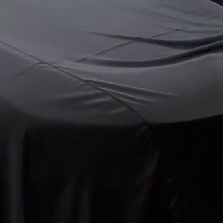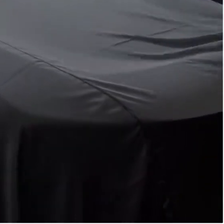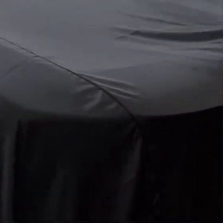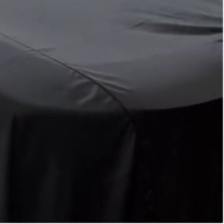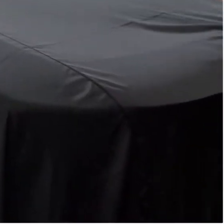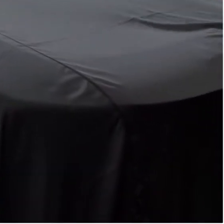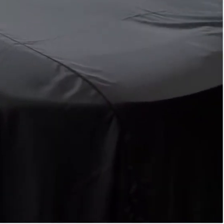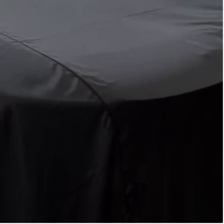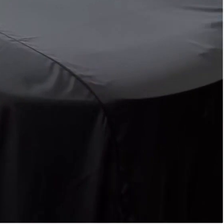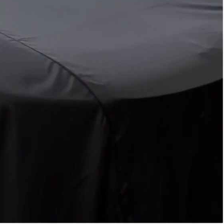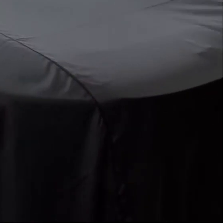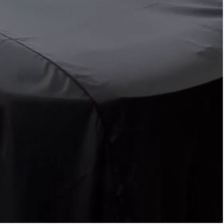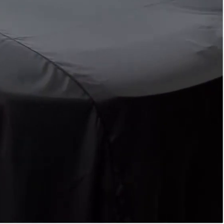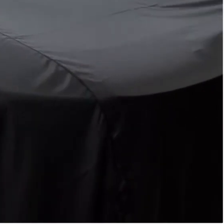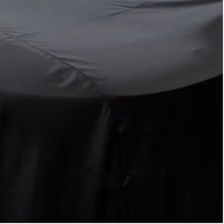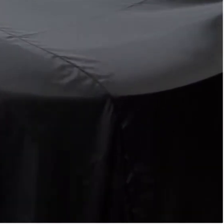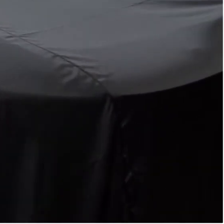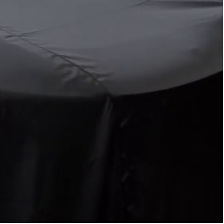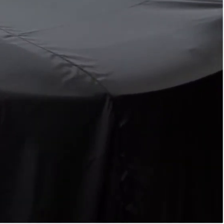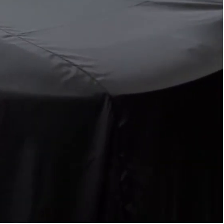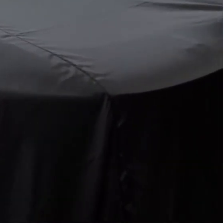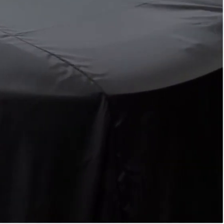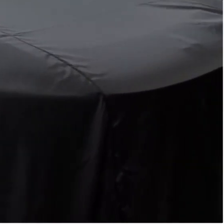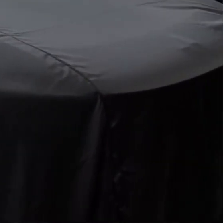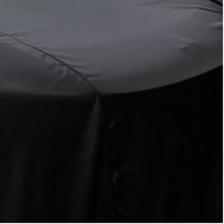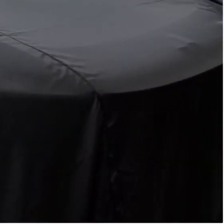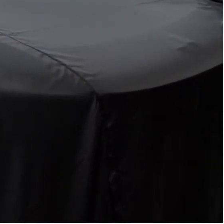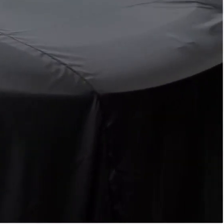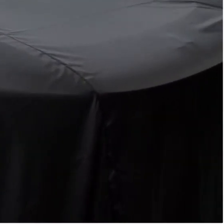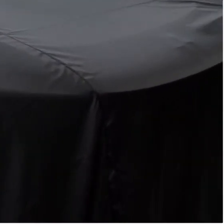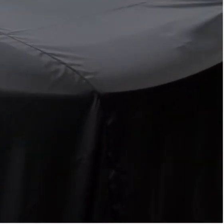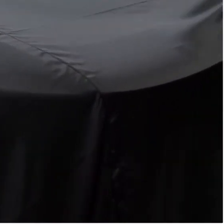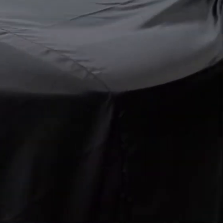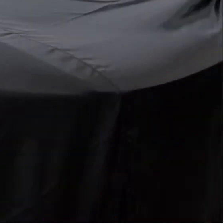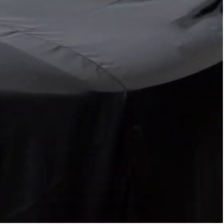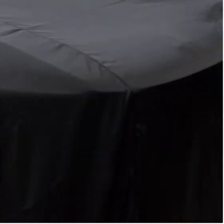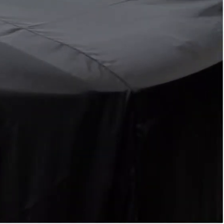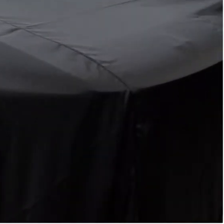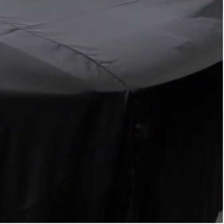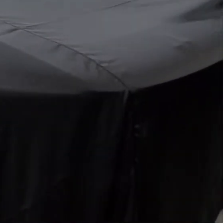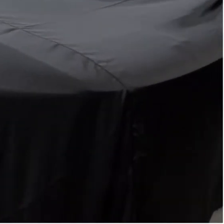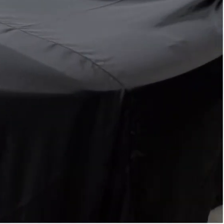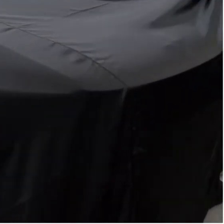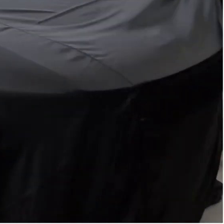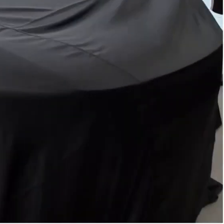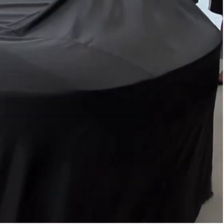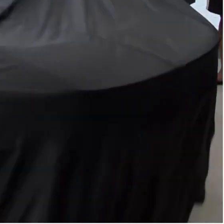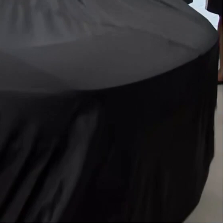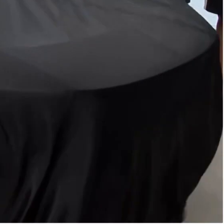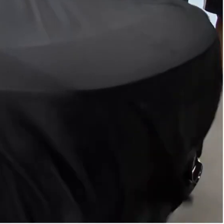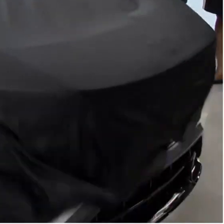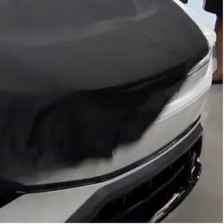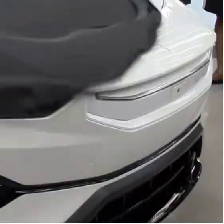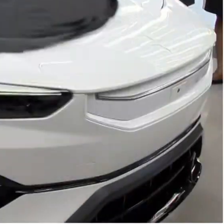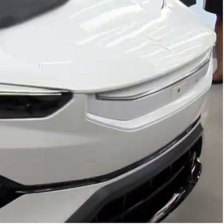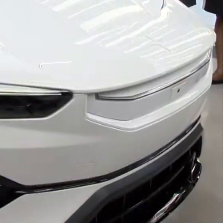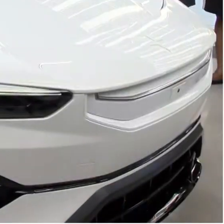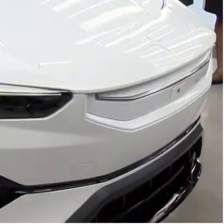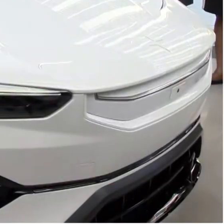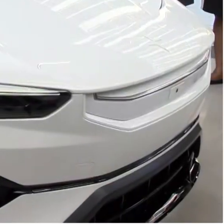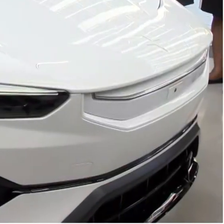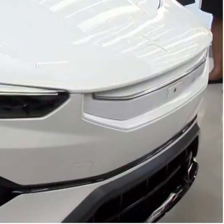Taking it back? All right. Ladies and gentlemen, the all-new Polestar 3.